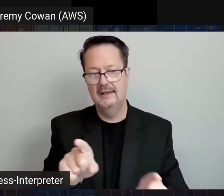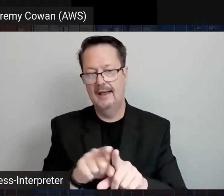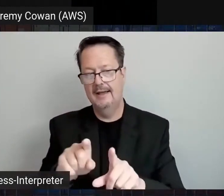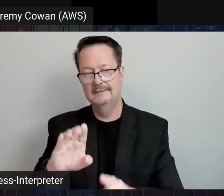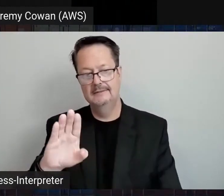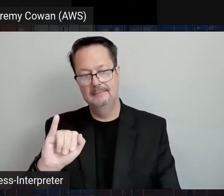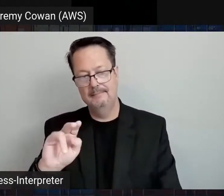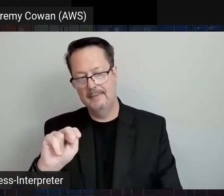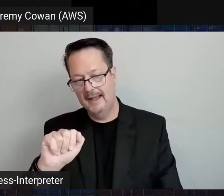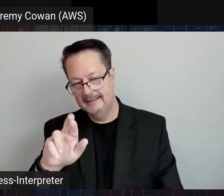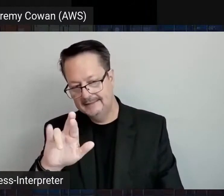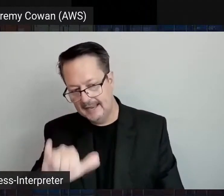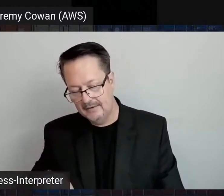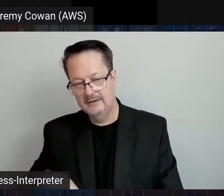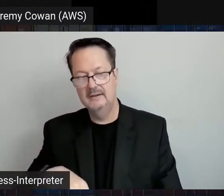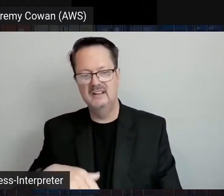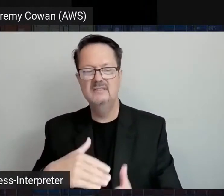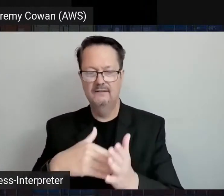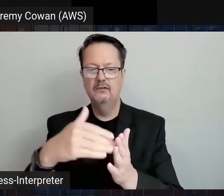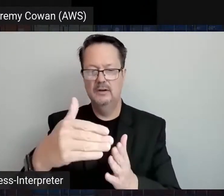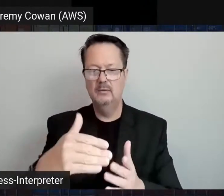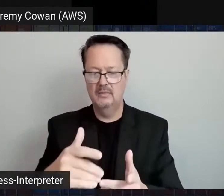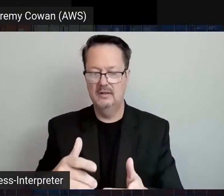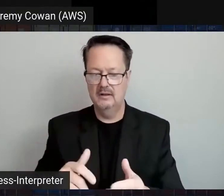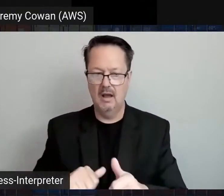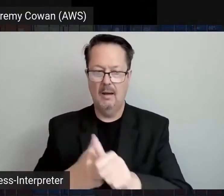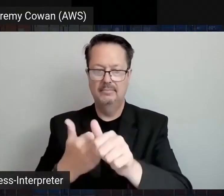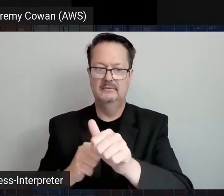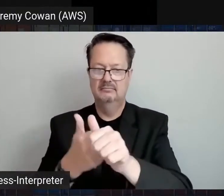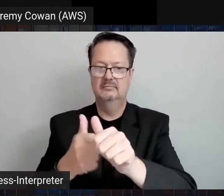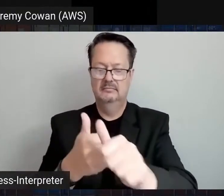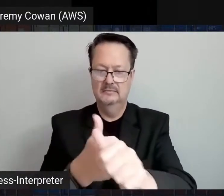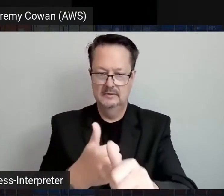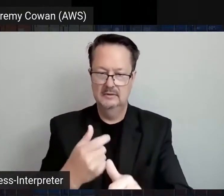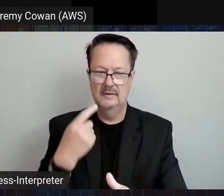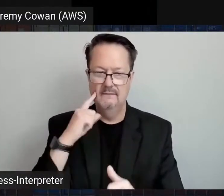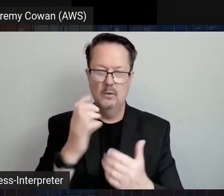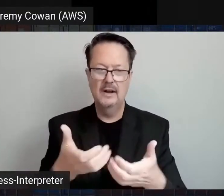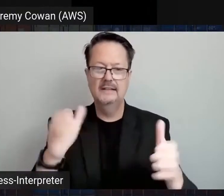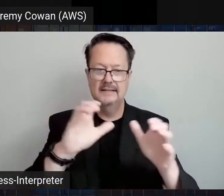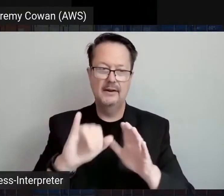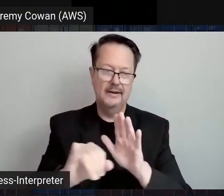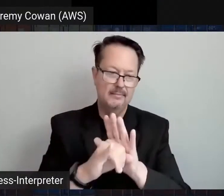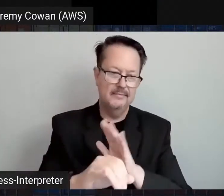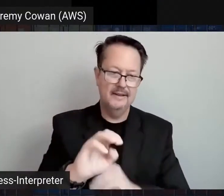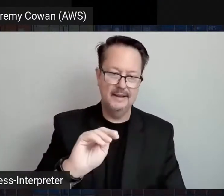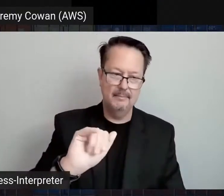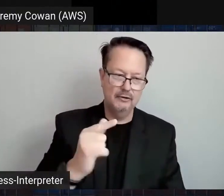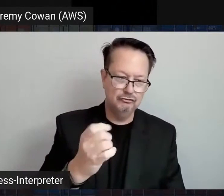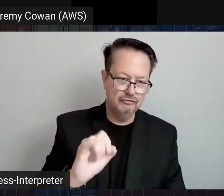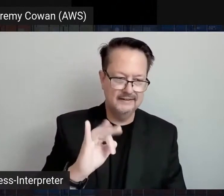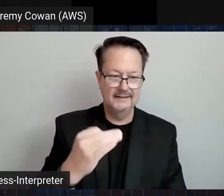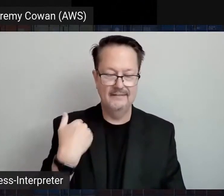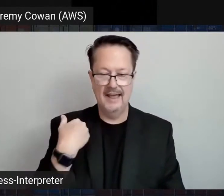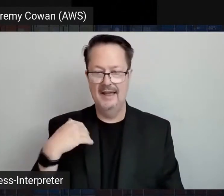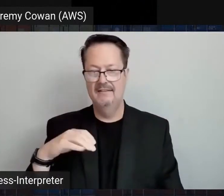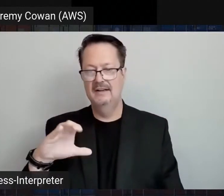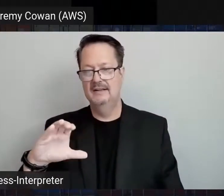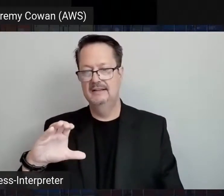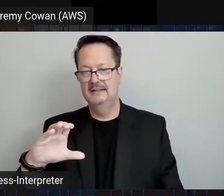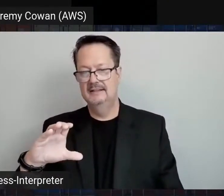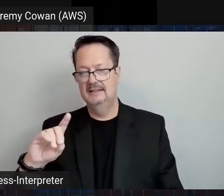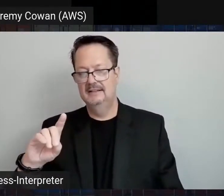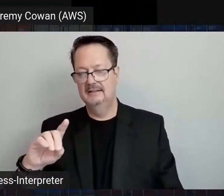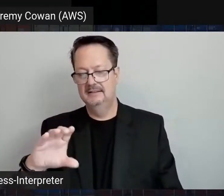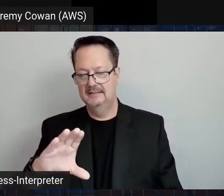well. And it's frequently updated for whether it's Kubernetes CVEs or if it's a container image. If there's a CVE and a container image, you can get the